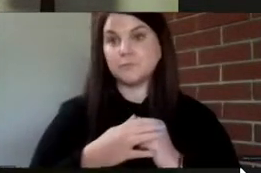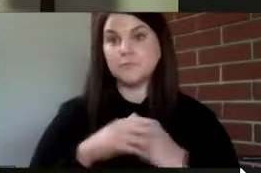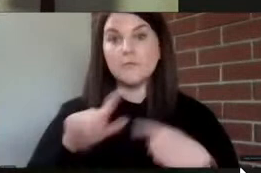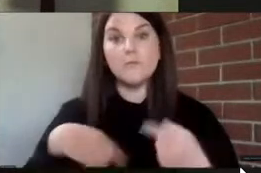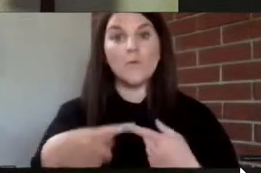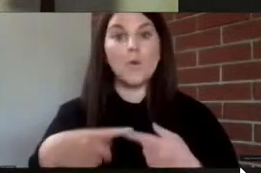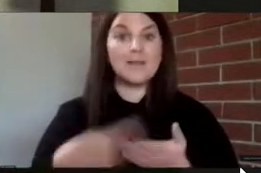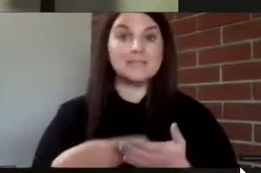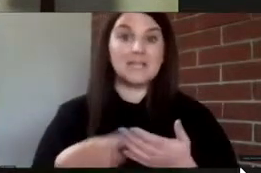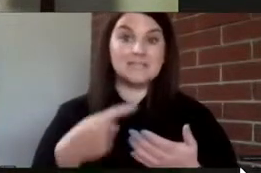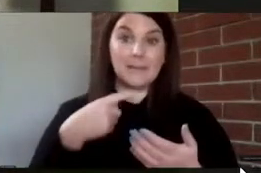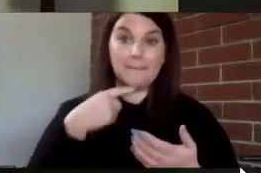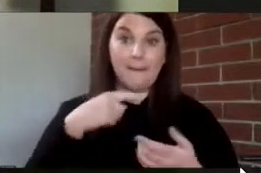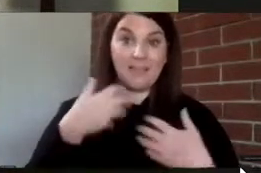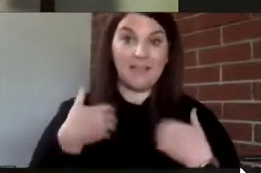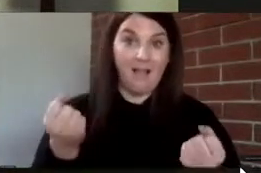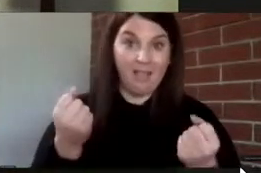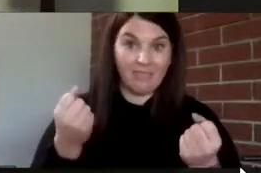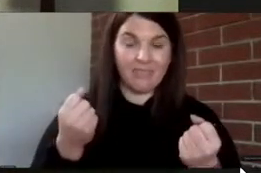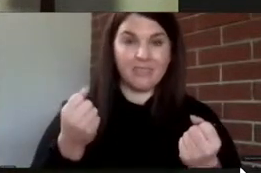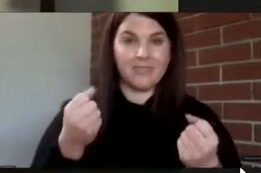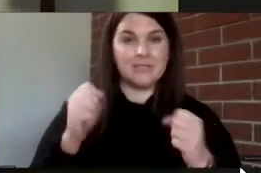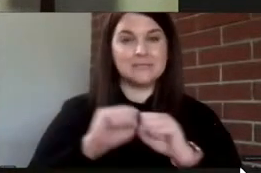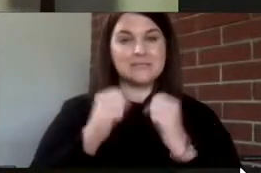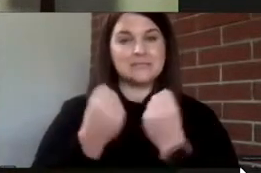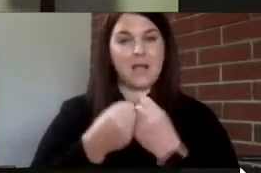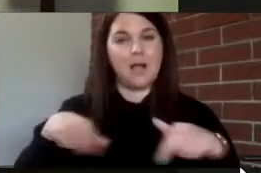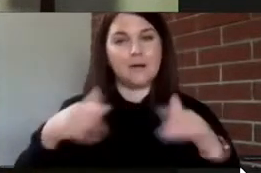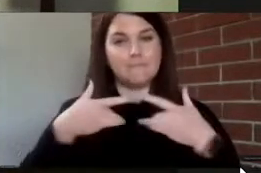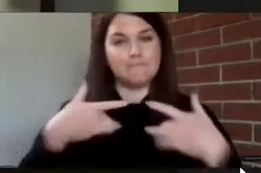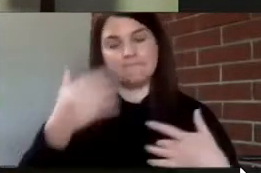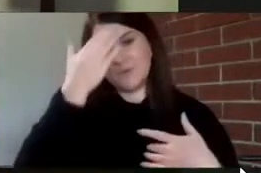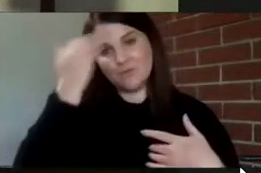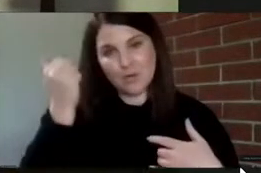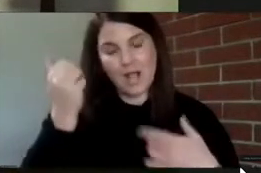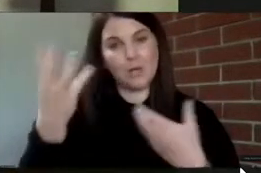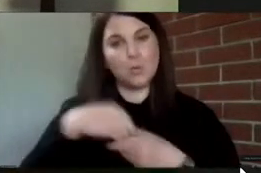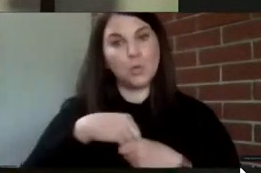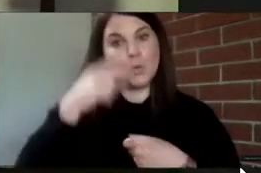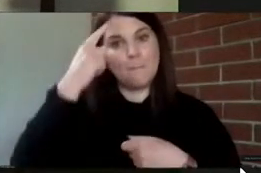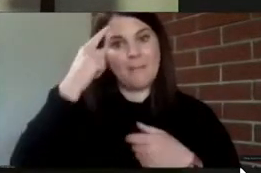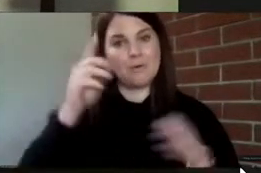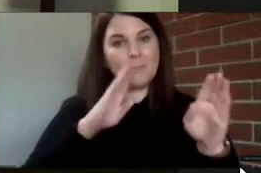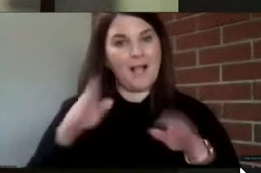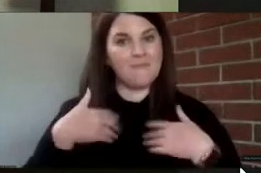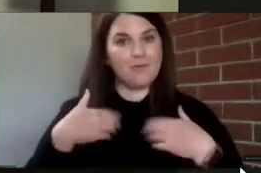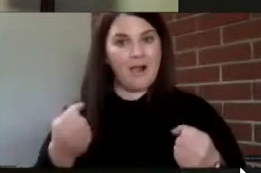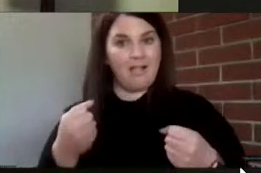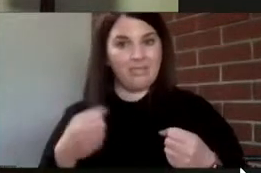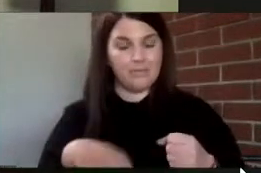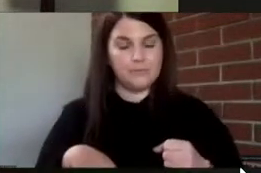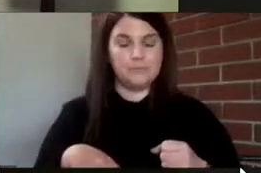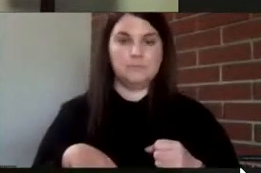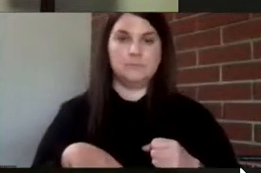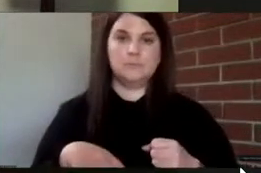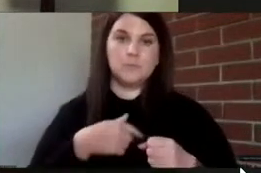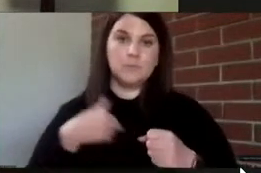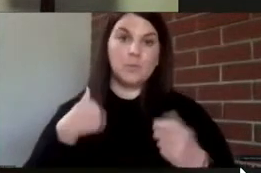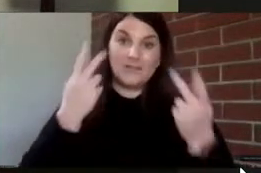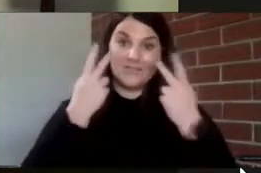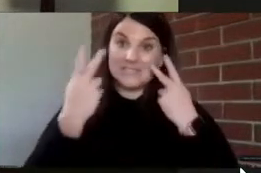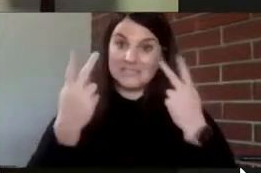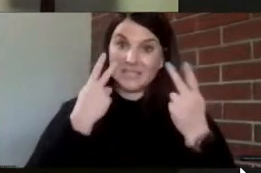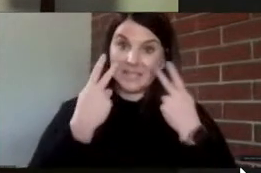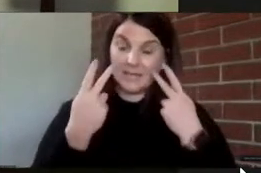public health, society tends to forget to include mental and behavioral health within that discussion. And we have seen that by